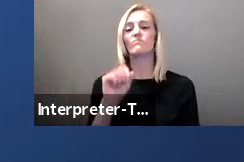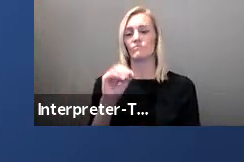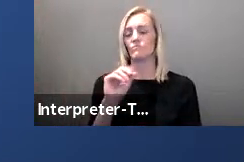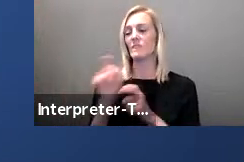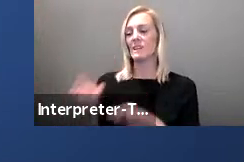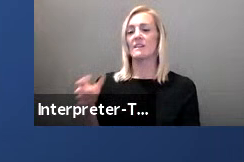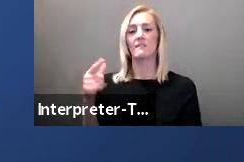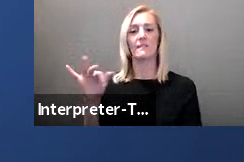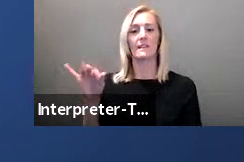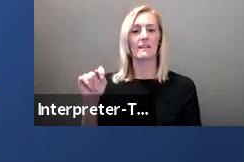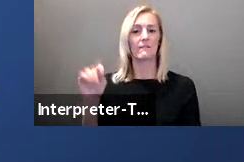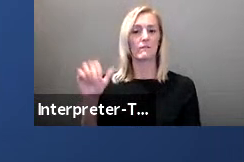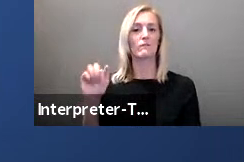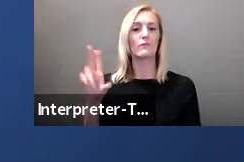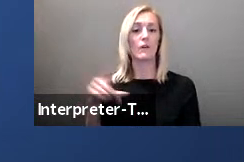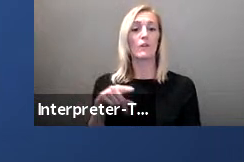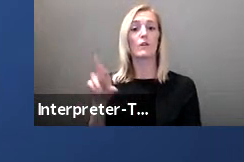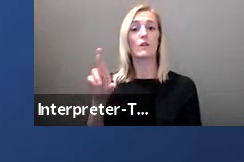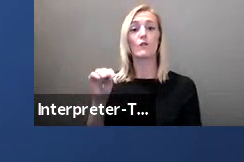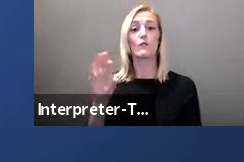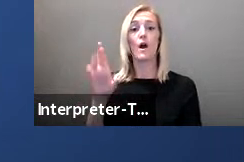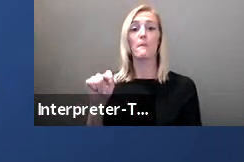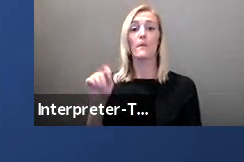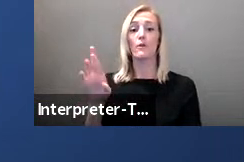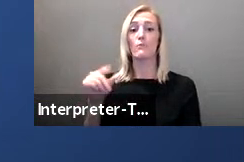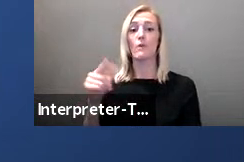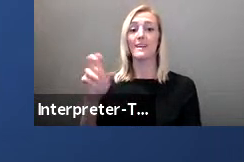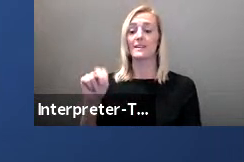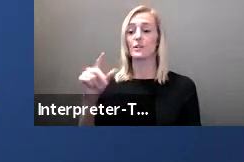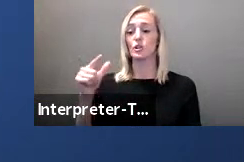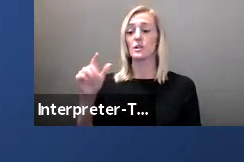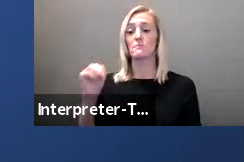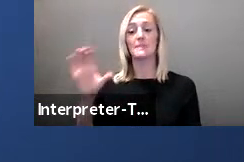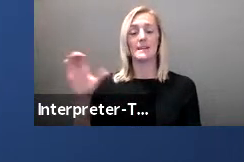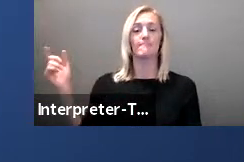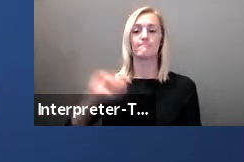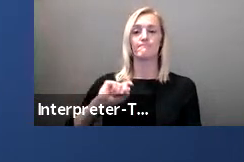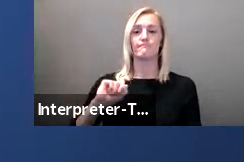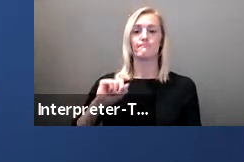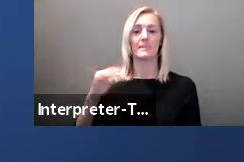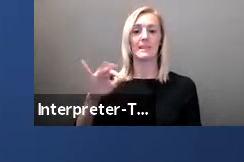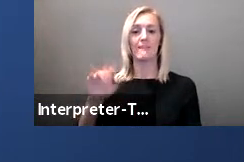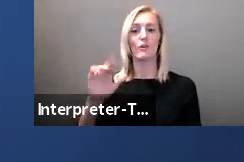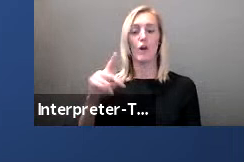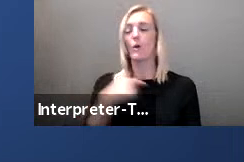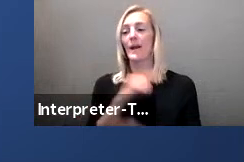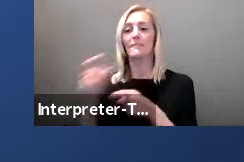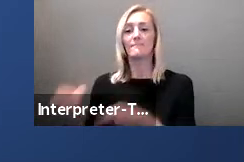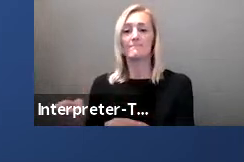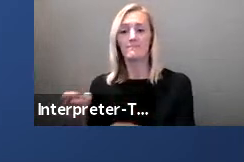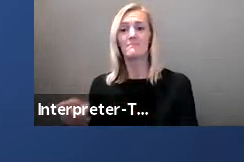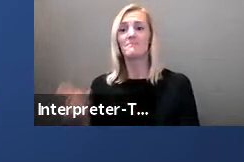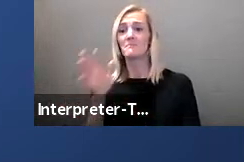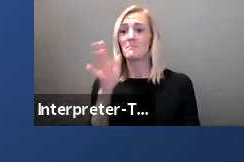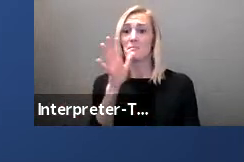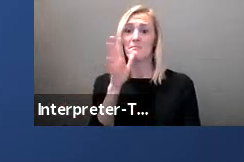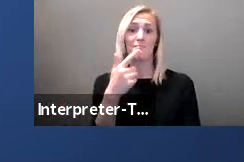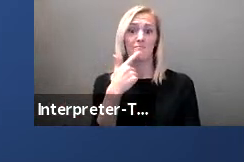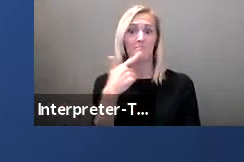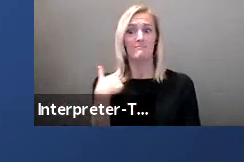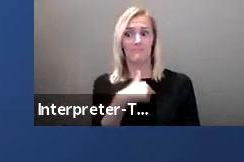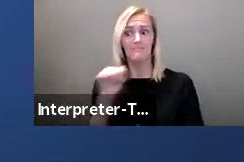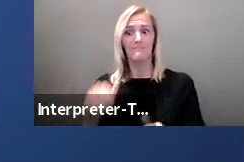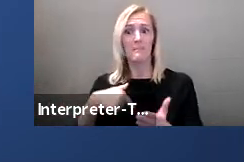were donated to us by Robert Brogdon GMC. And the mother said, you don't know, we're going to be able to pay